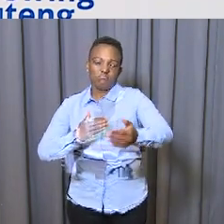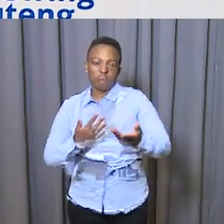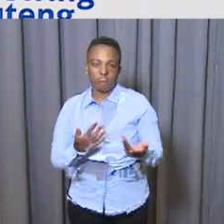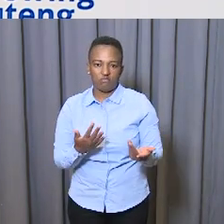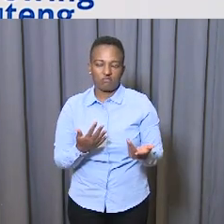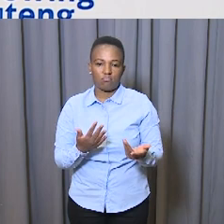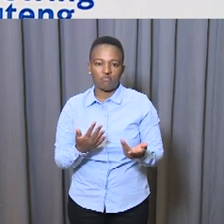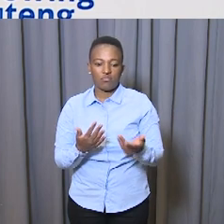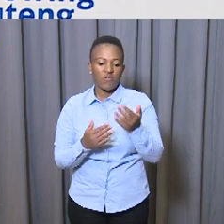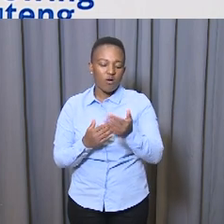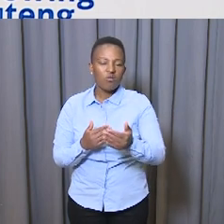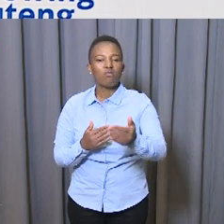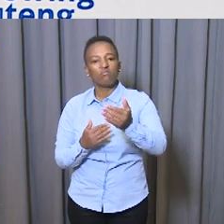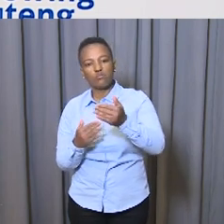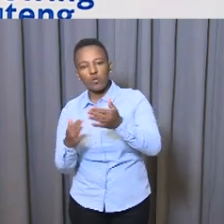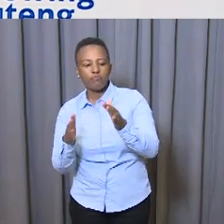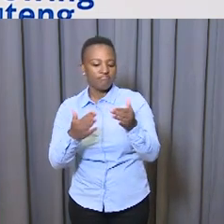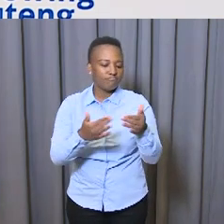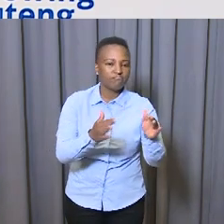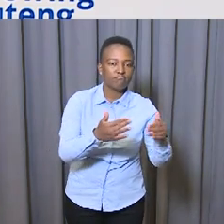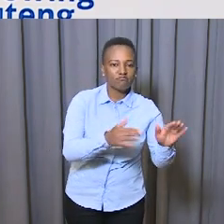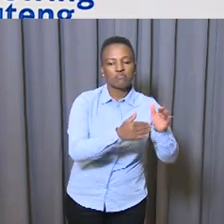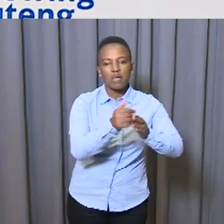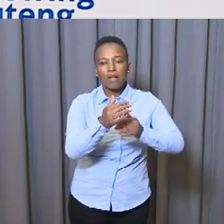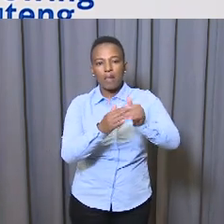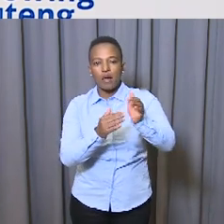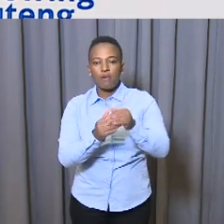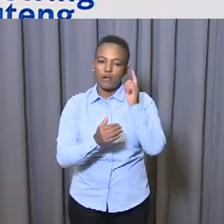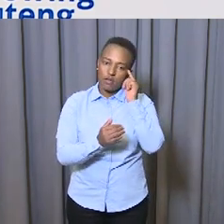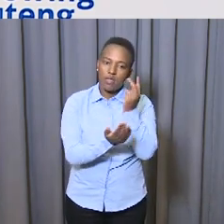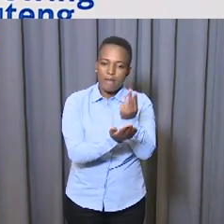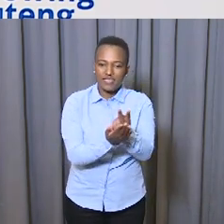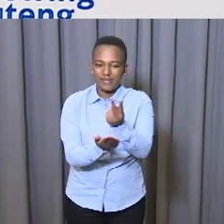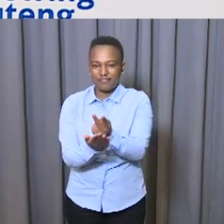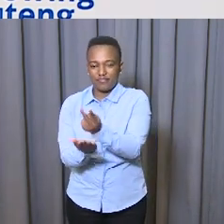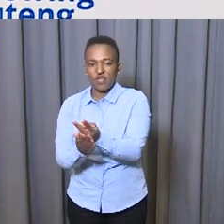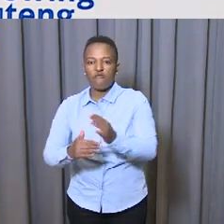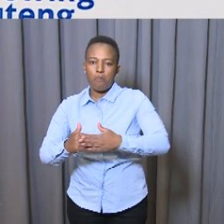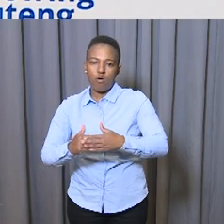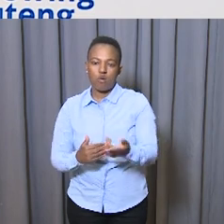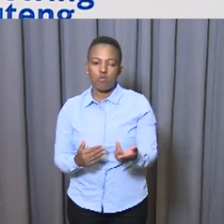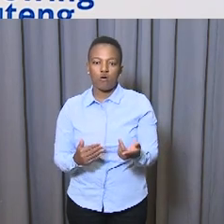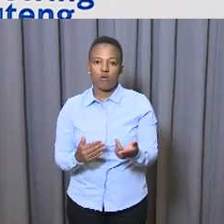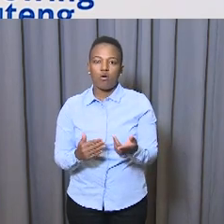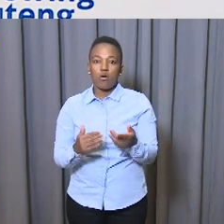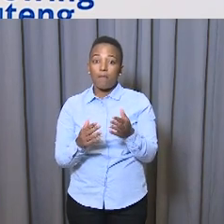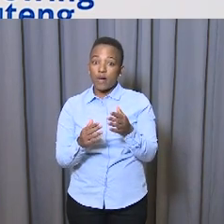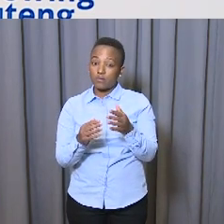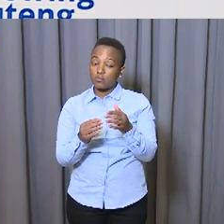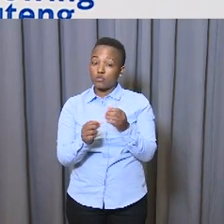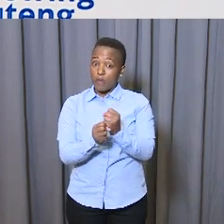and pieces in that way. So essentially, the best assurance to move to a lower levels of